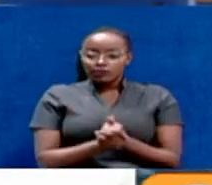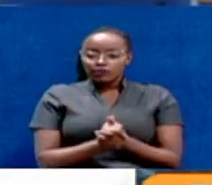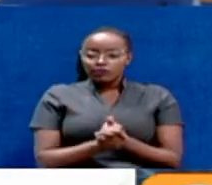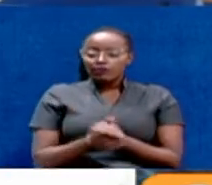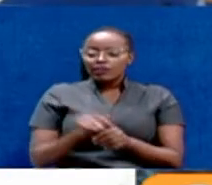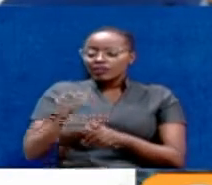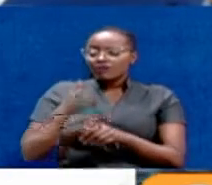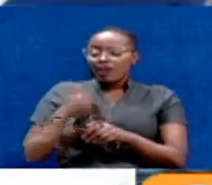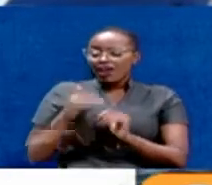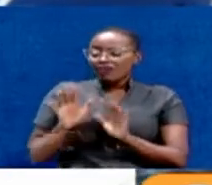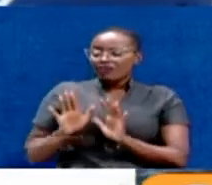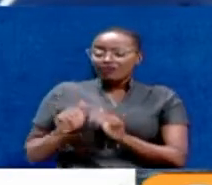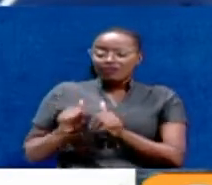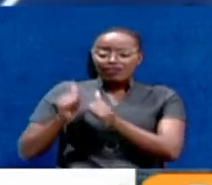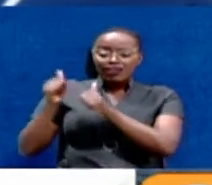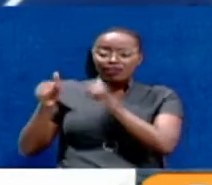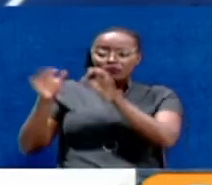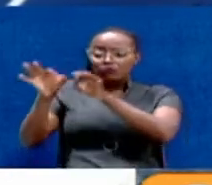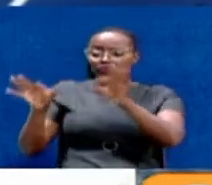being away from their families,